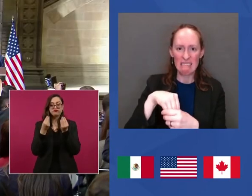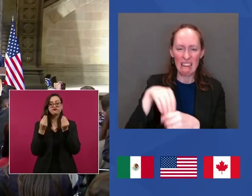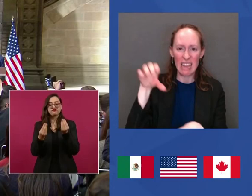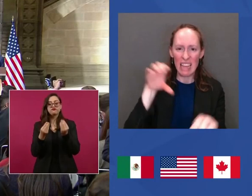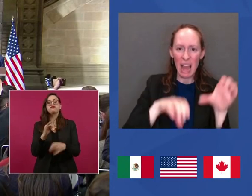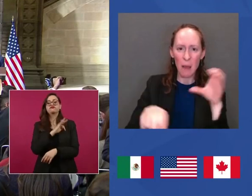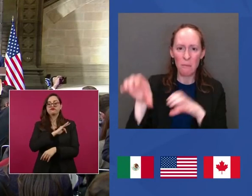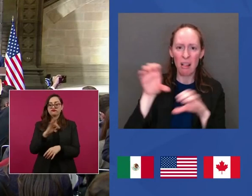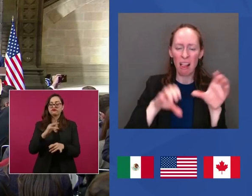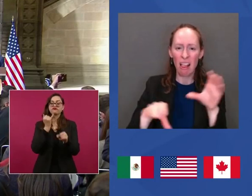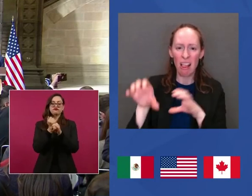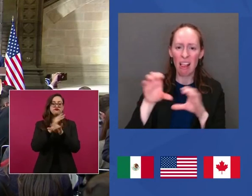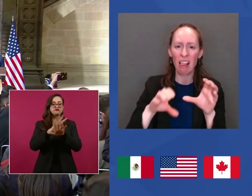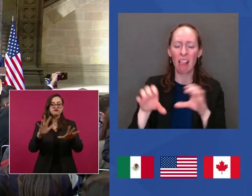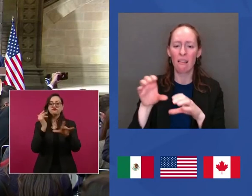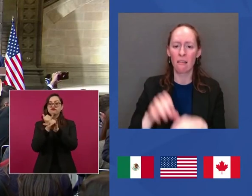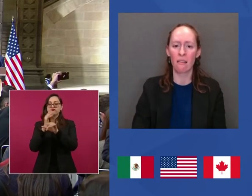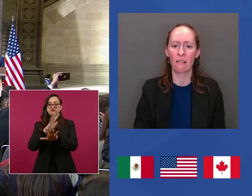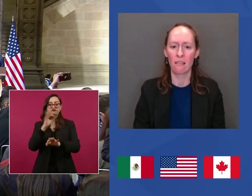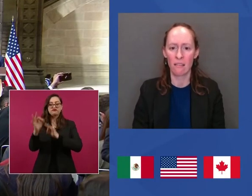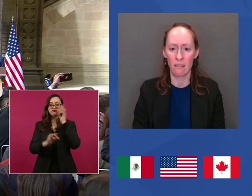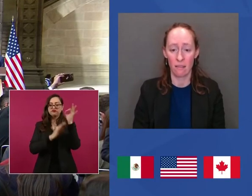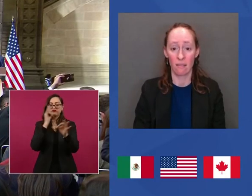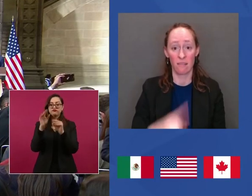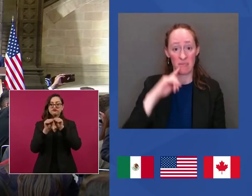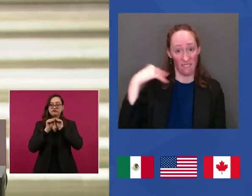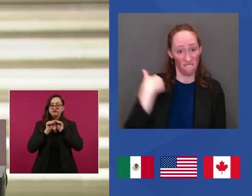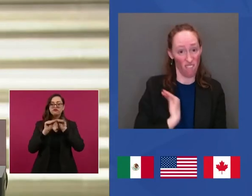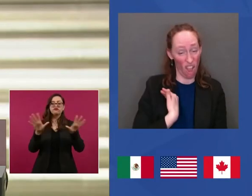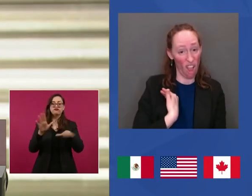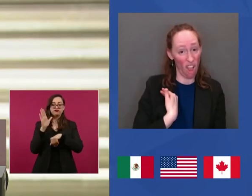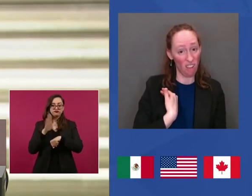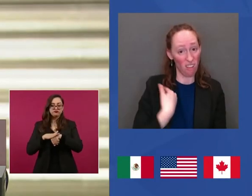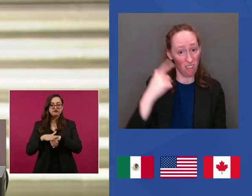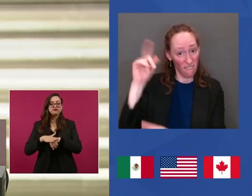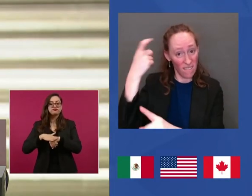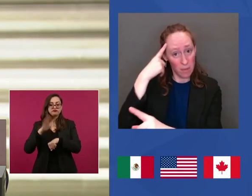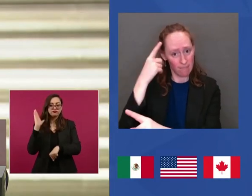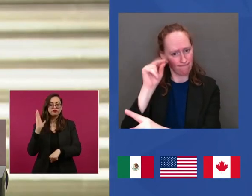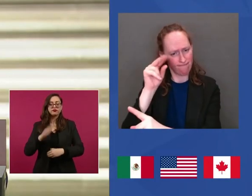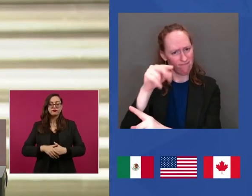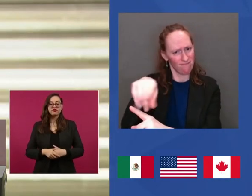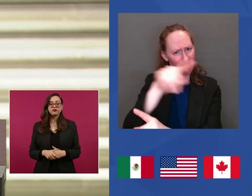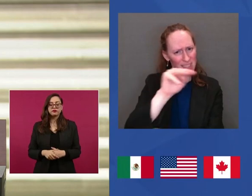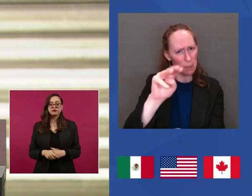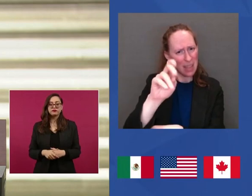so much on this to, you know, spread the word, to inform people.